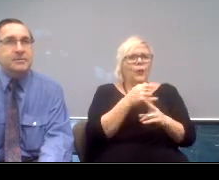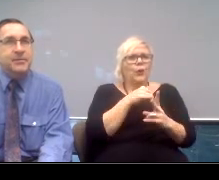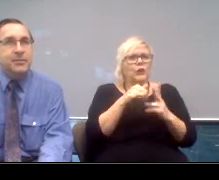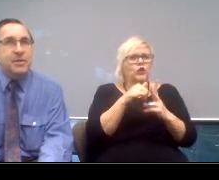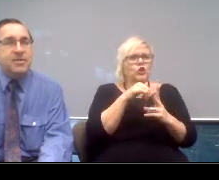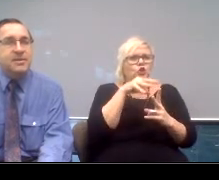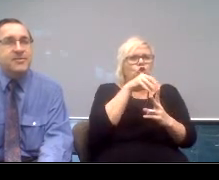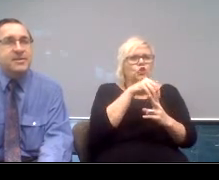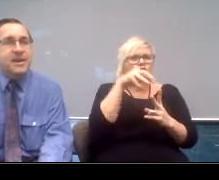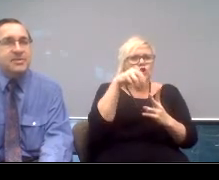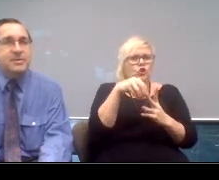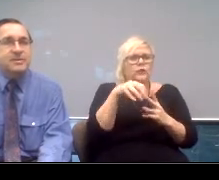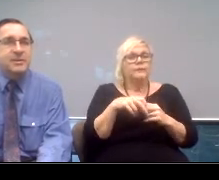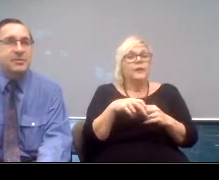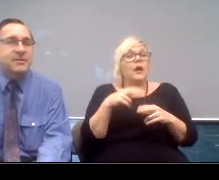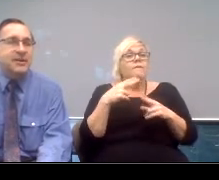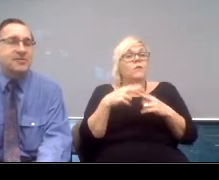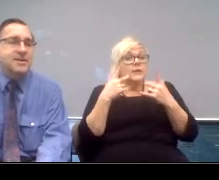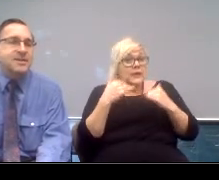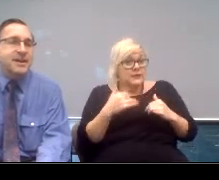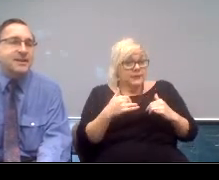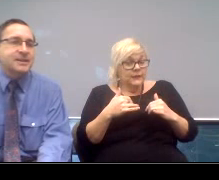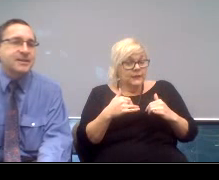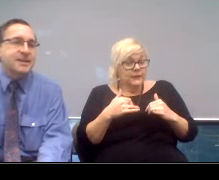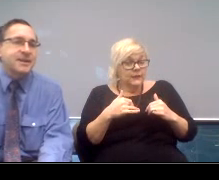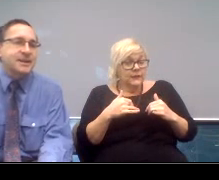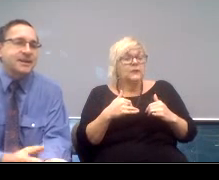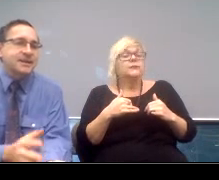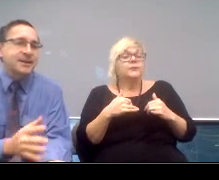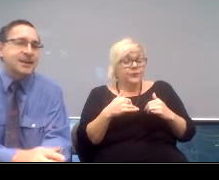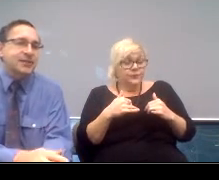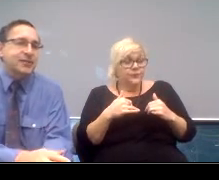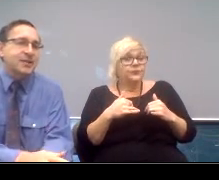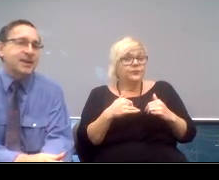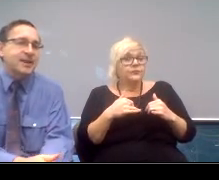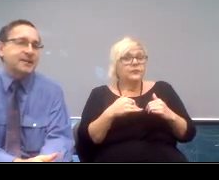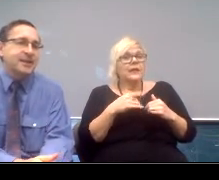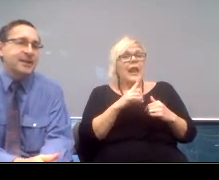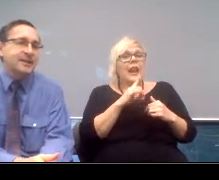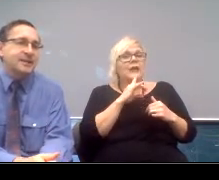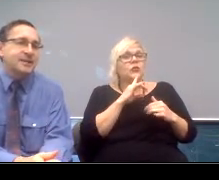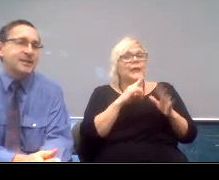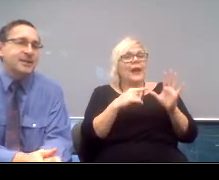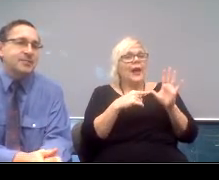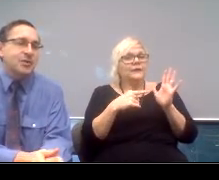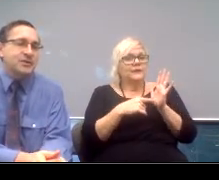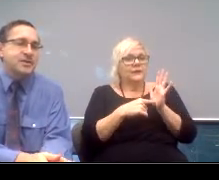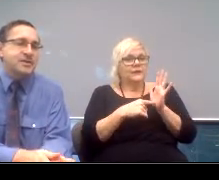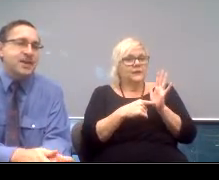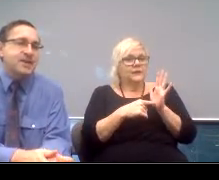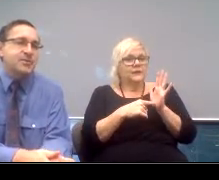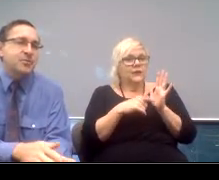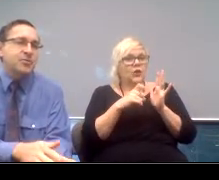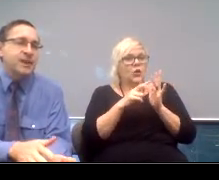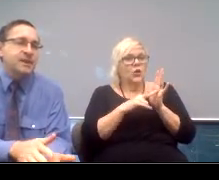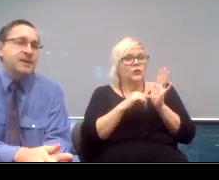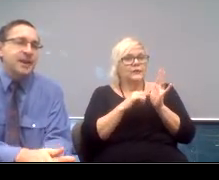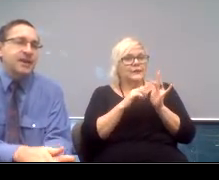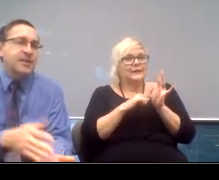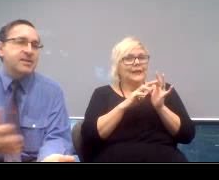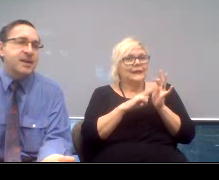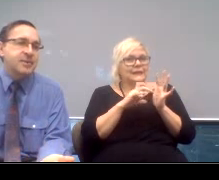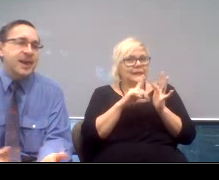So for the purposes of assessment, we would generally say that the electronic AT continence assessment will